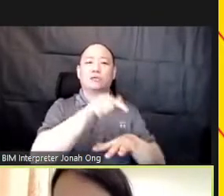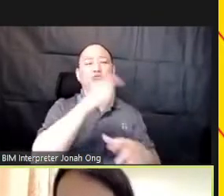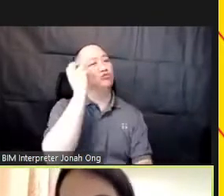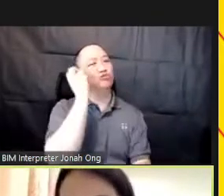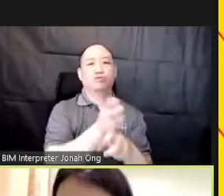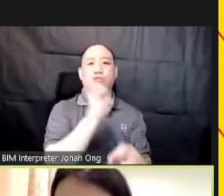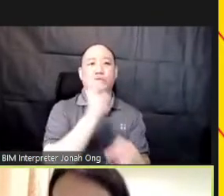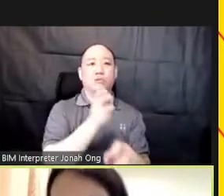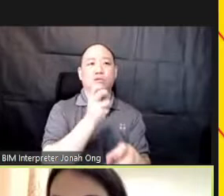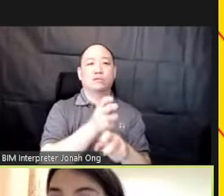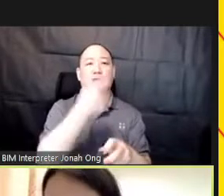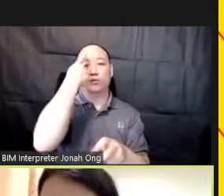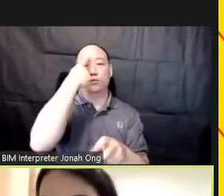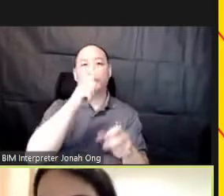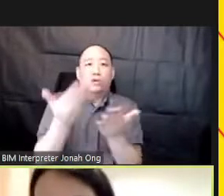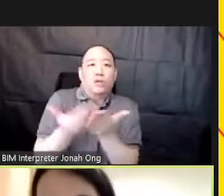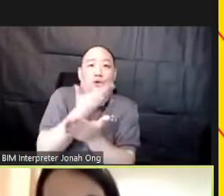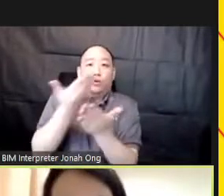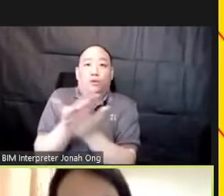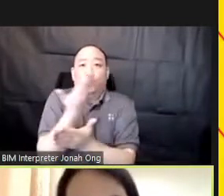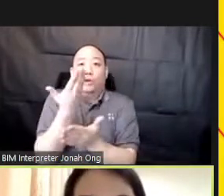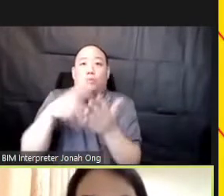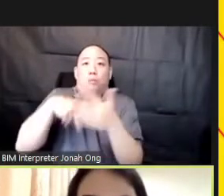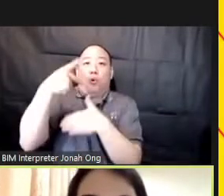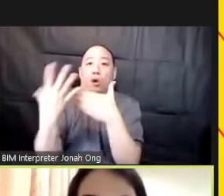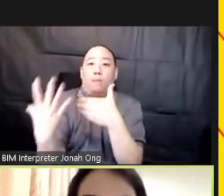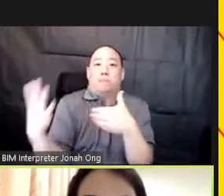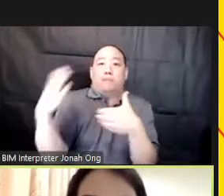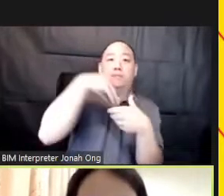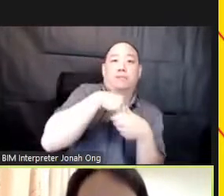policy changes in the system, but not impossible.